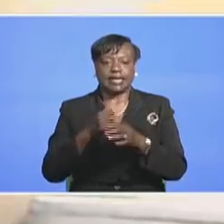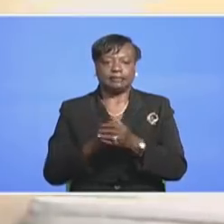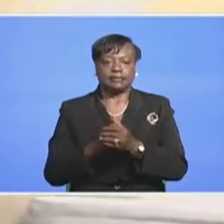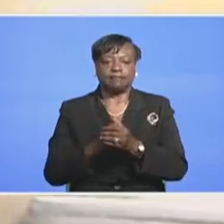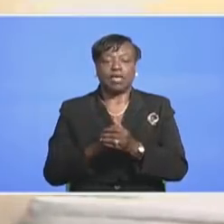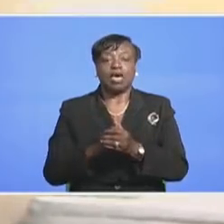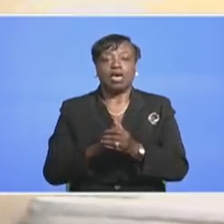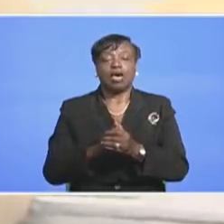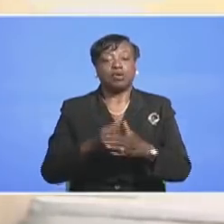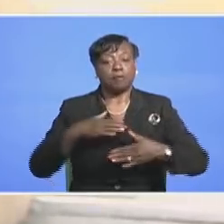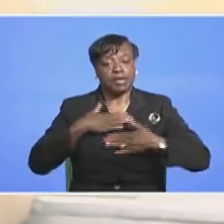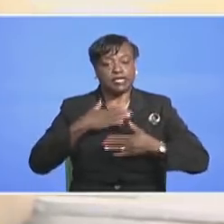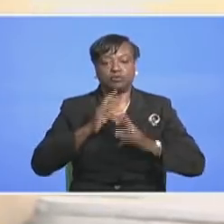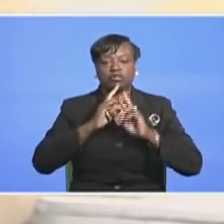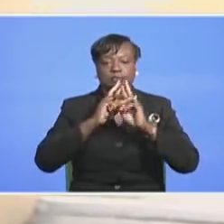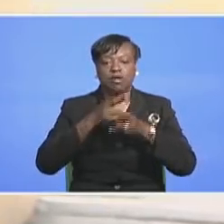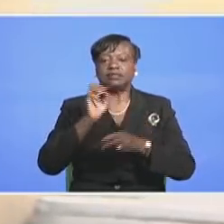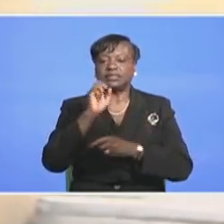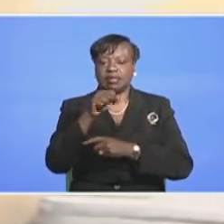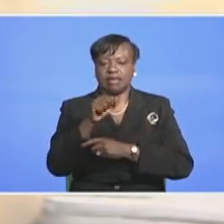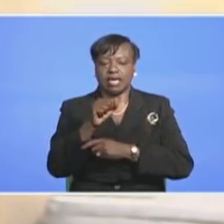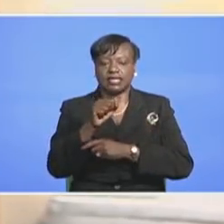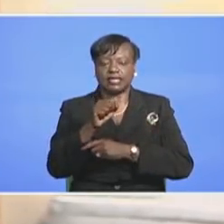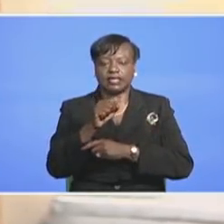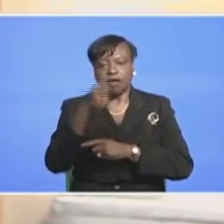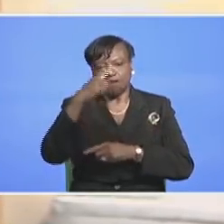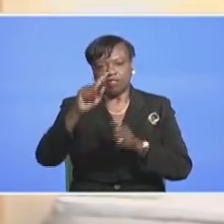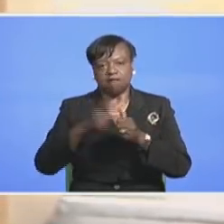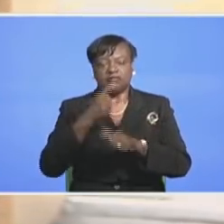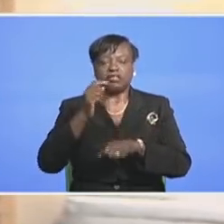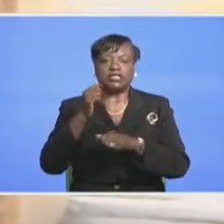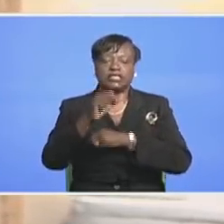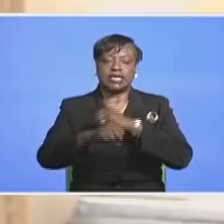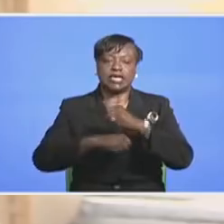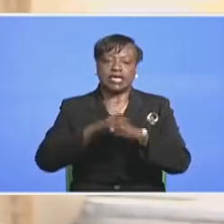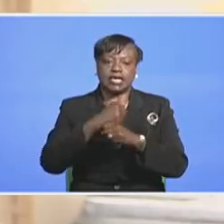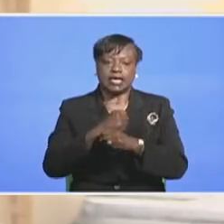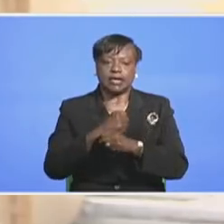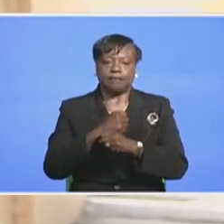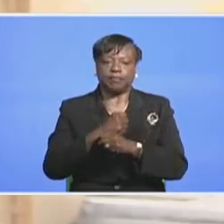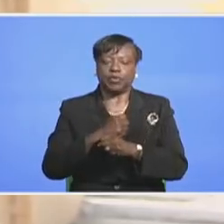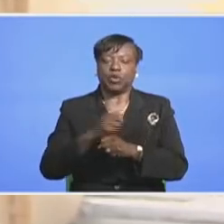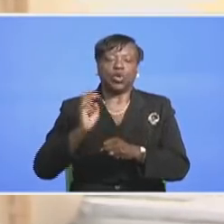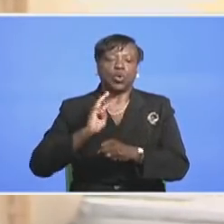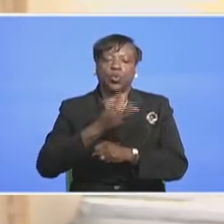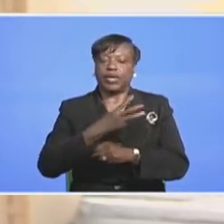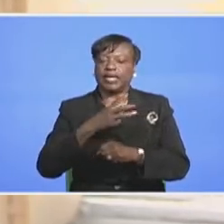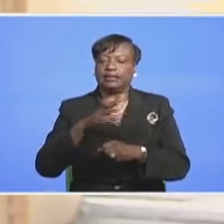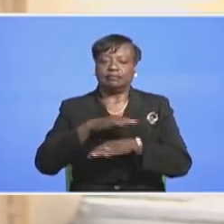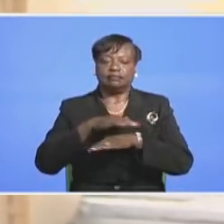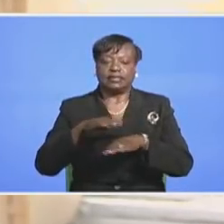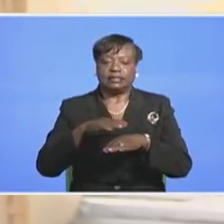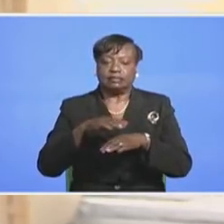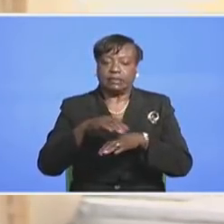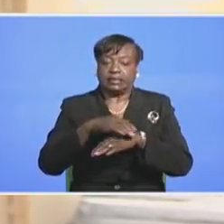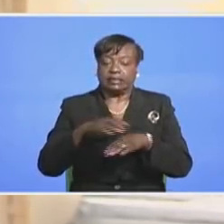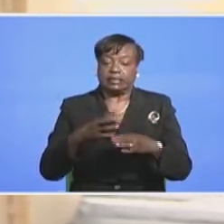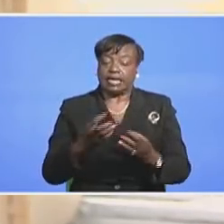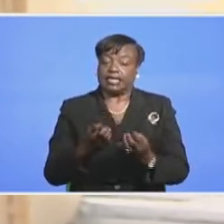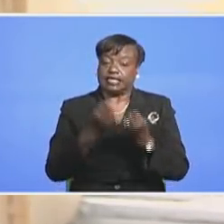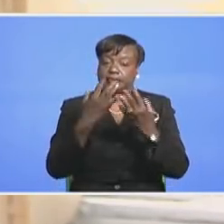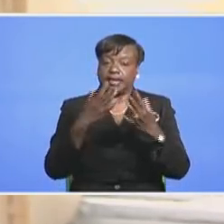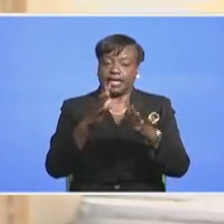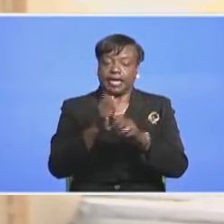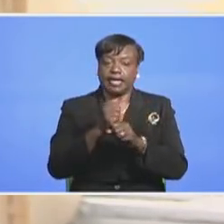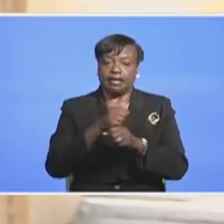far? Yes, we're very pleased for the first year. Actually, we're overwhelmed. We didn't anticipate getting this amount. We started off with 10